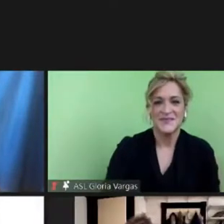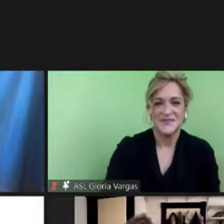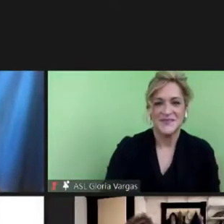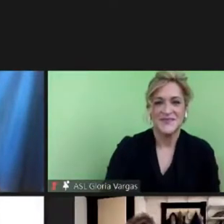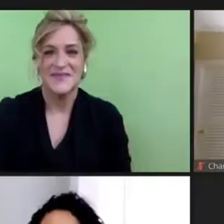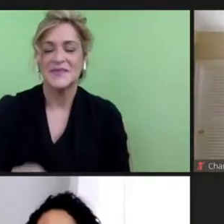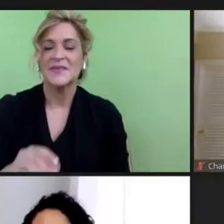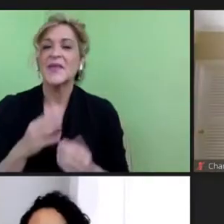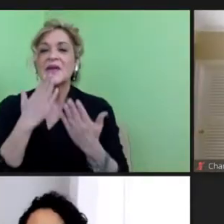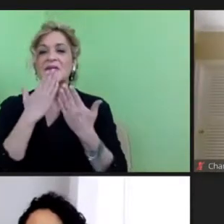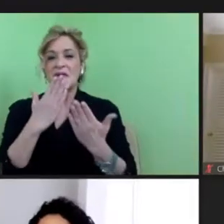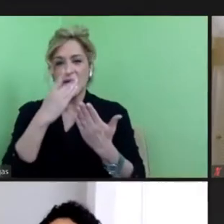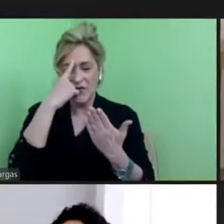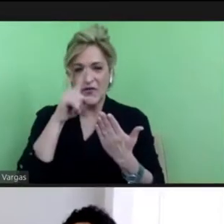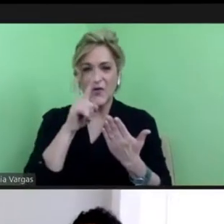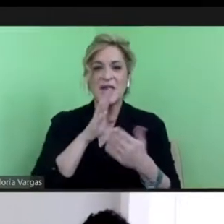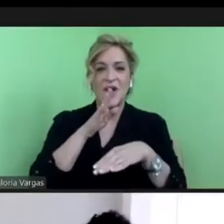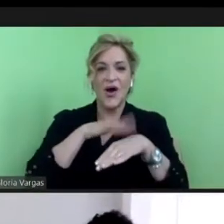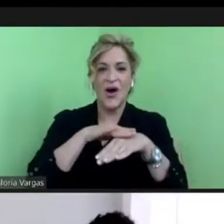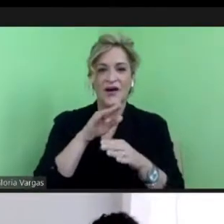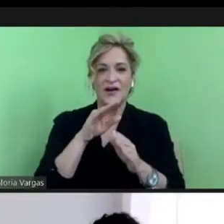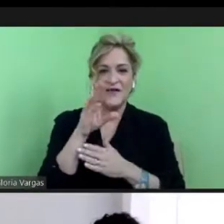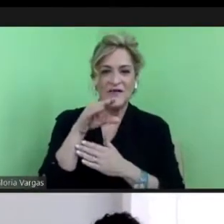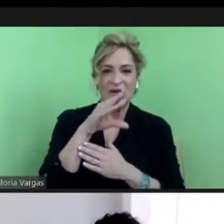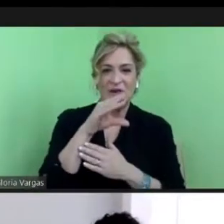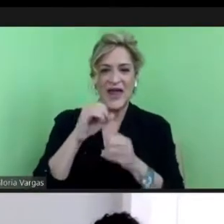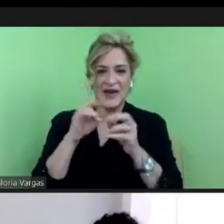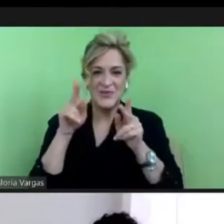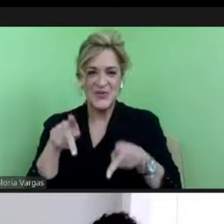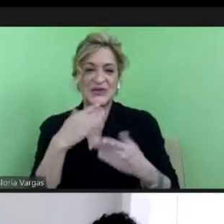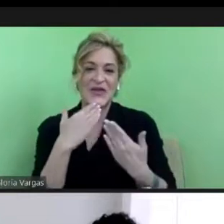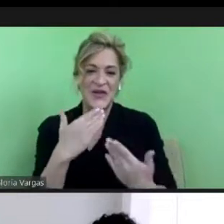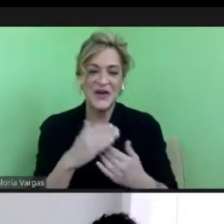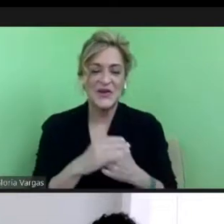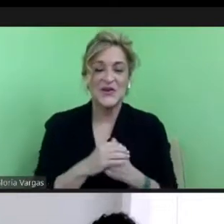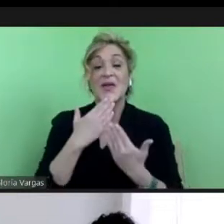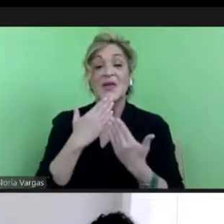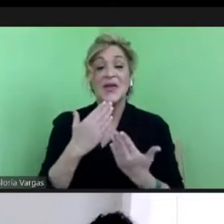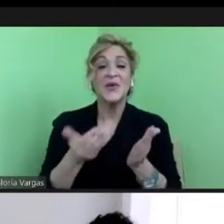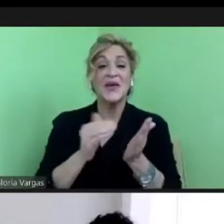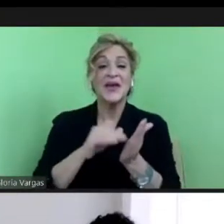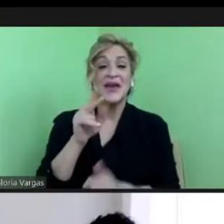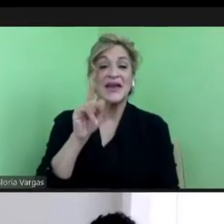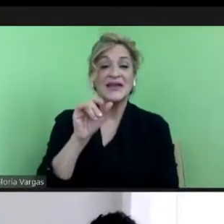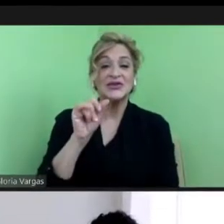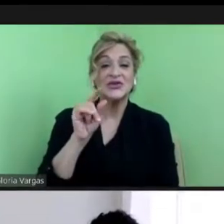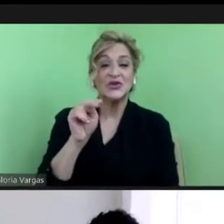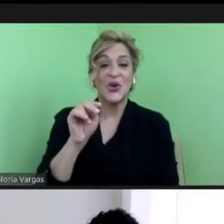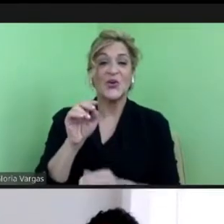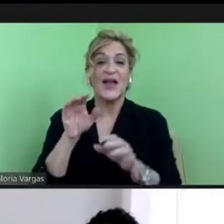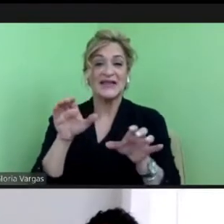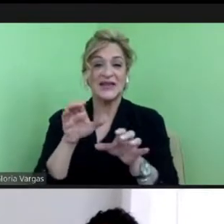in person. And congratulations again to Keystone Autism Services for your Innovative